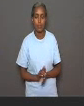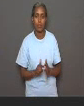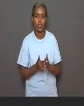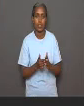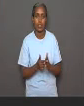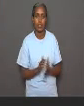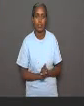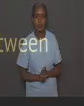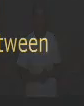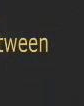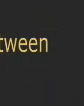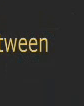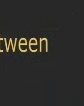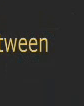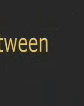Begin.